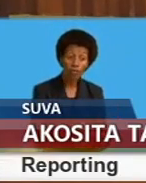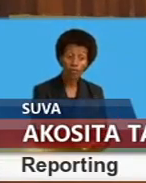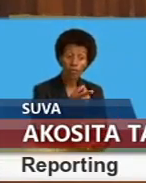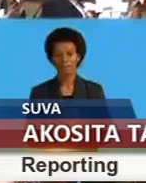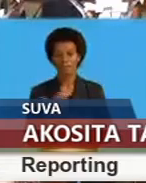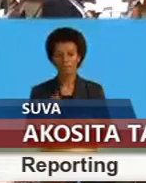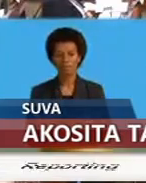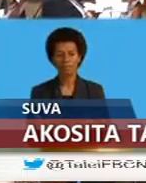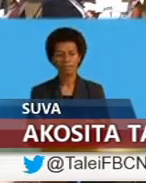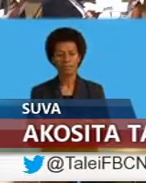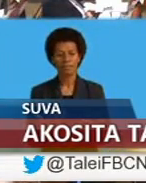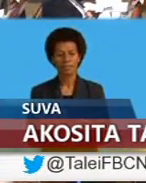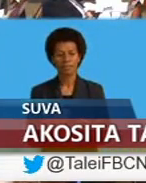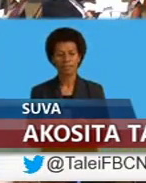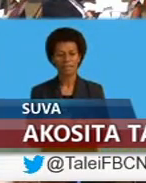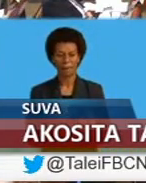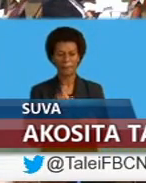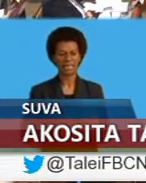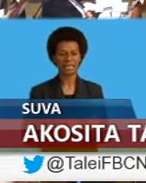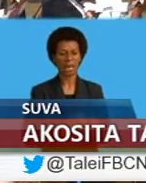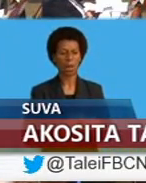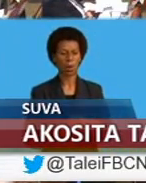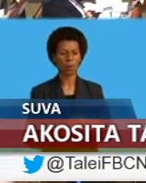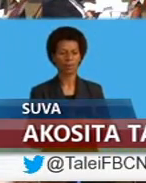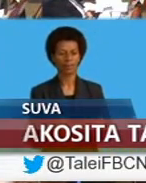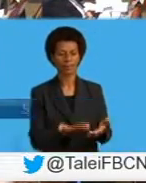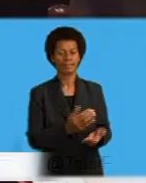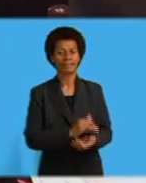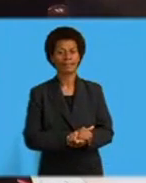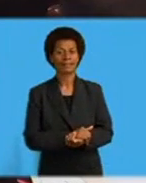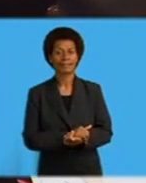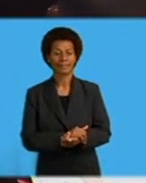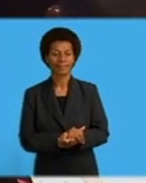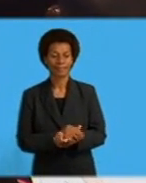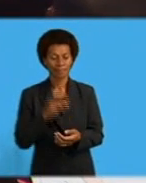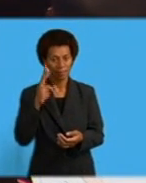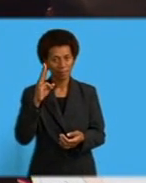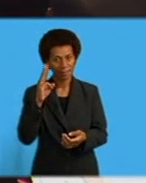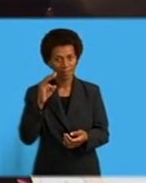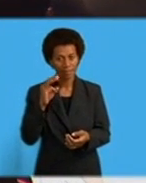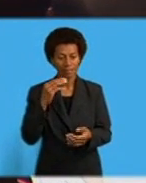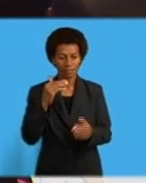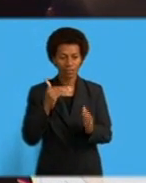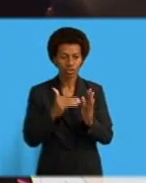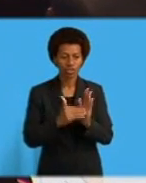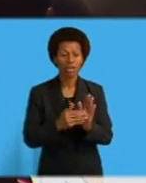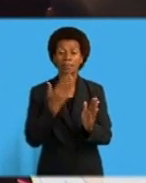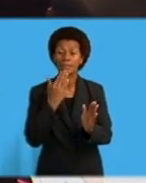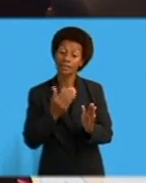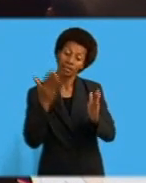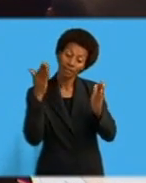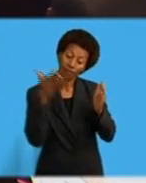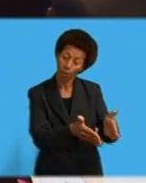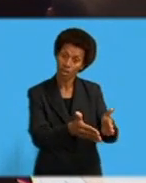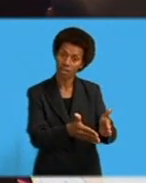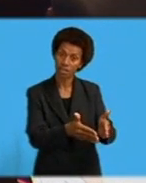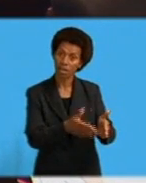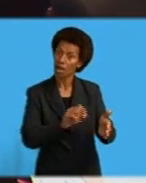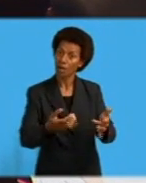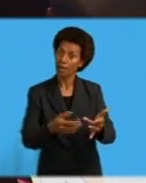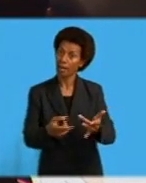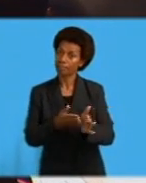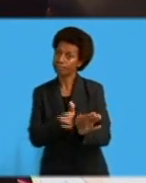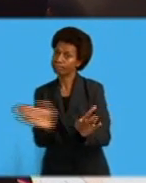local Biman affairs. Prasad still insists he will stand by comments he made in Parliament that he has written evidence to prove Covis Communications